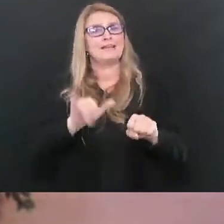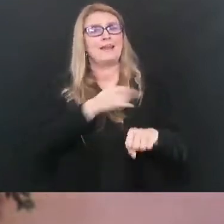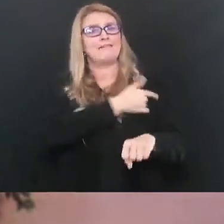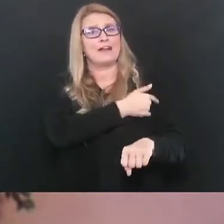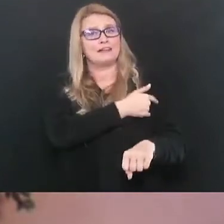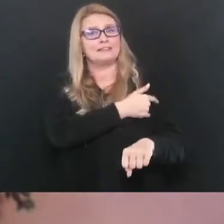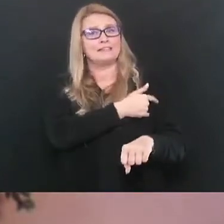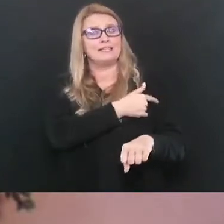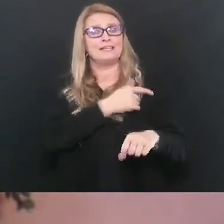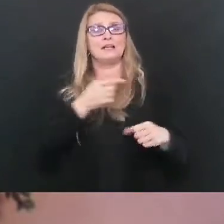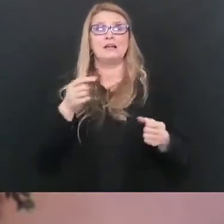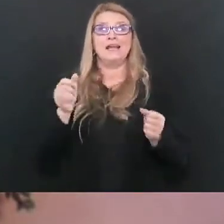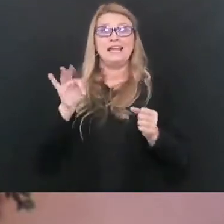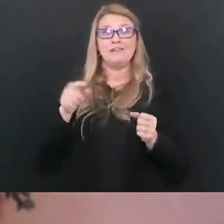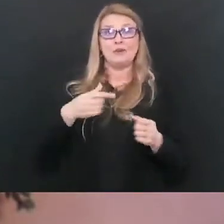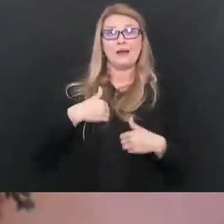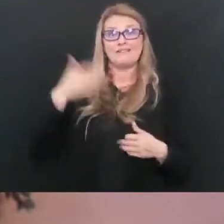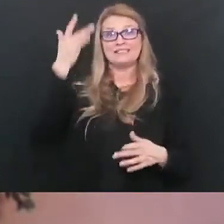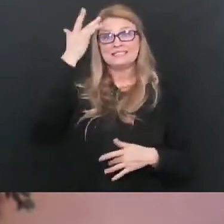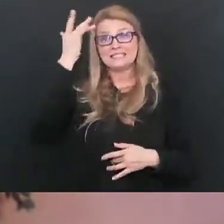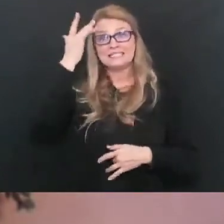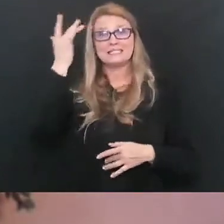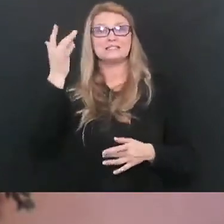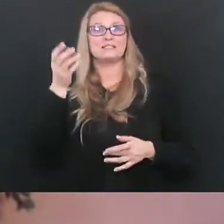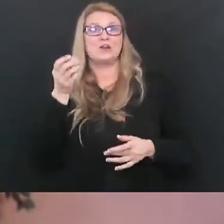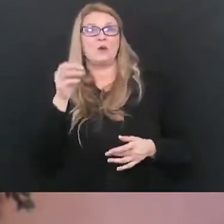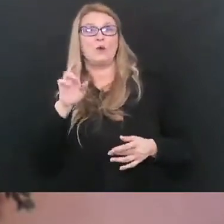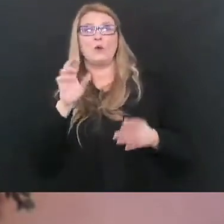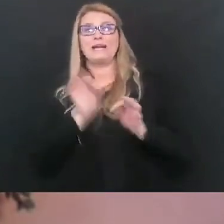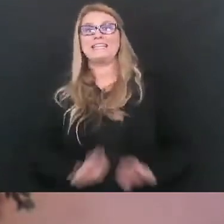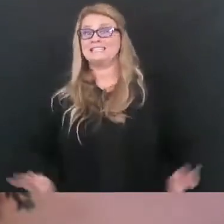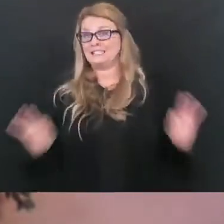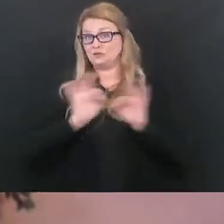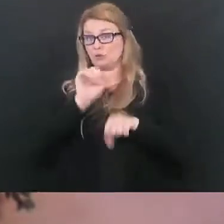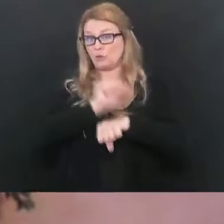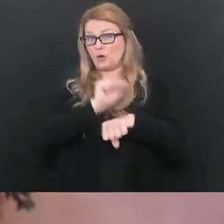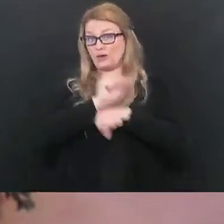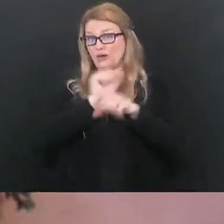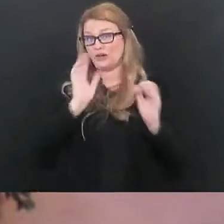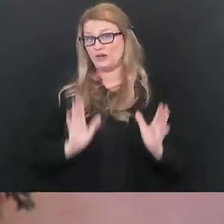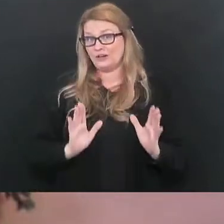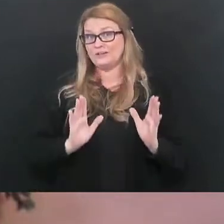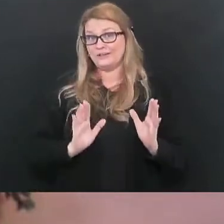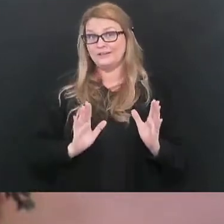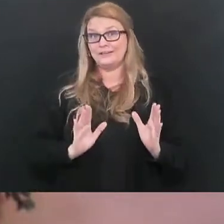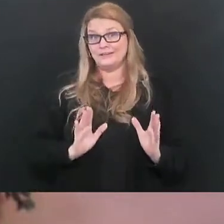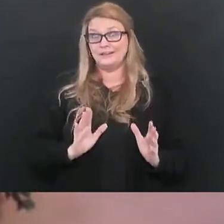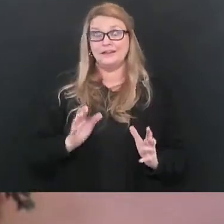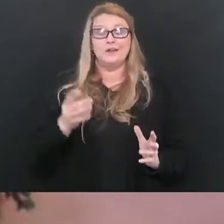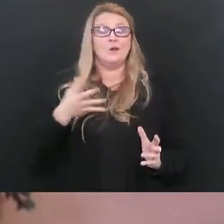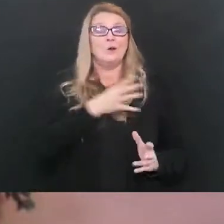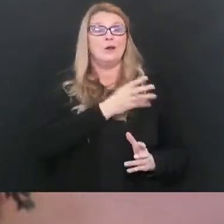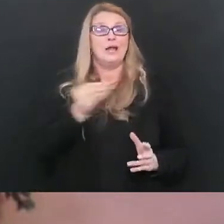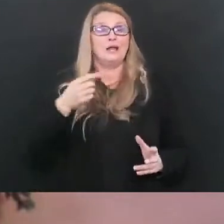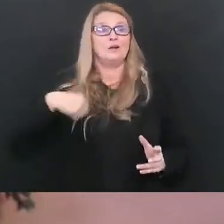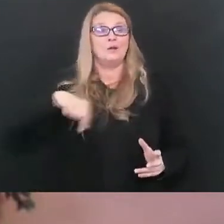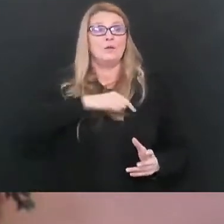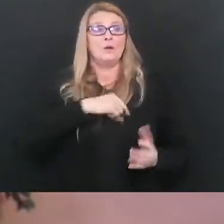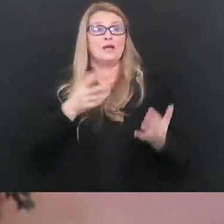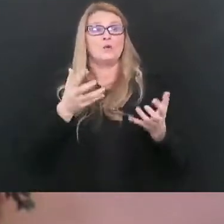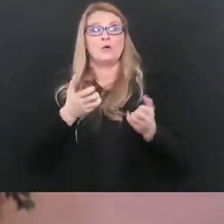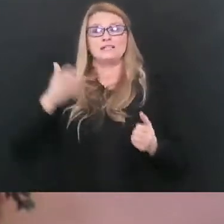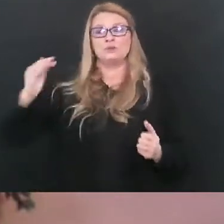conditions, or people who are in our essential worker category. And the other thing is we really also want to